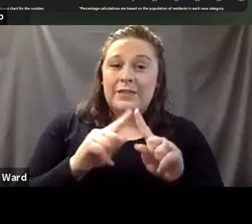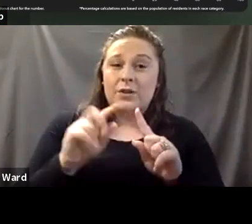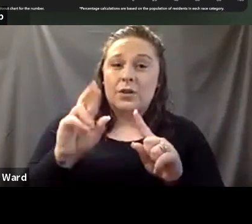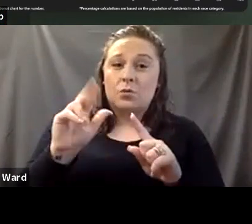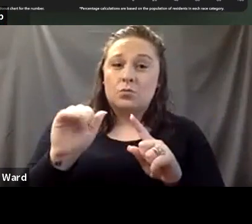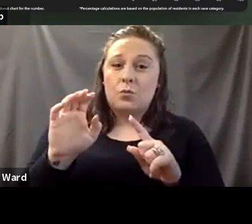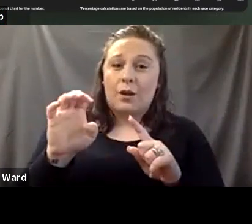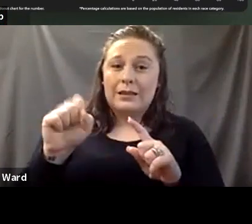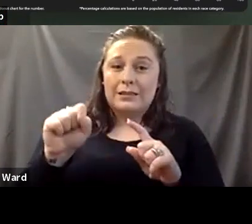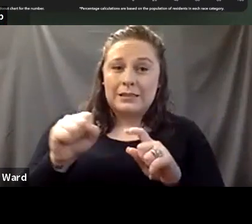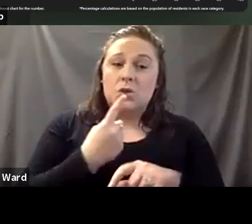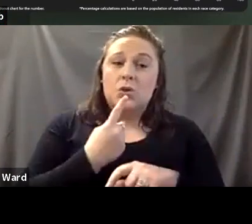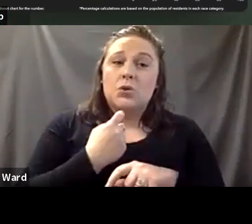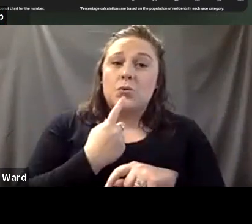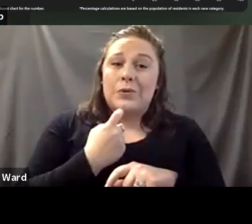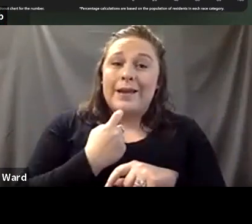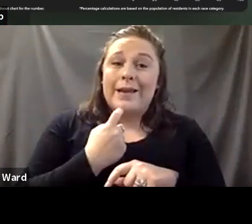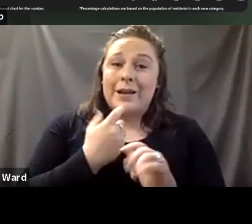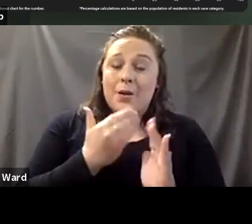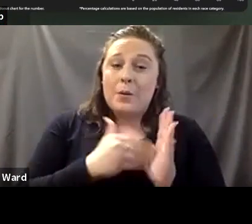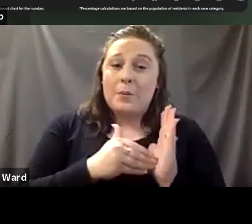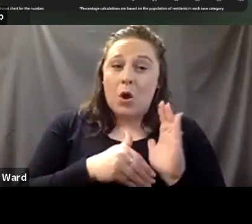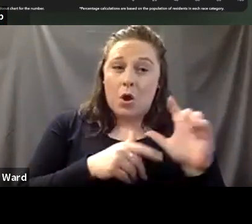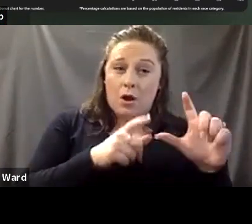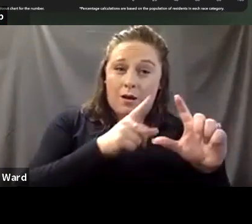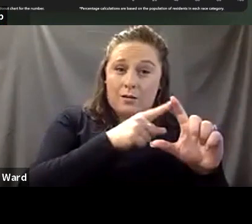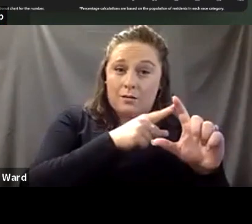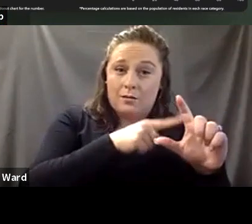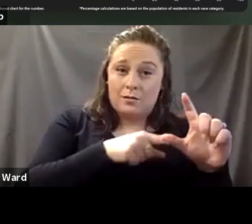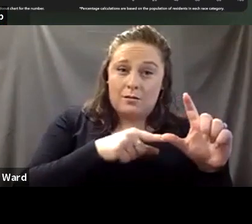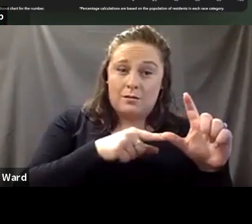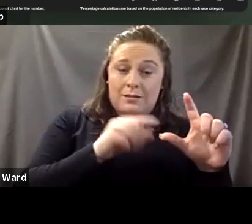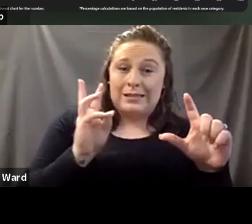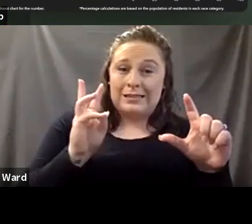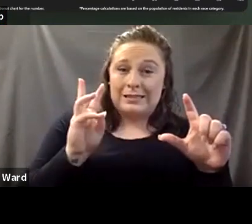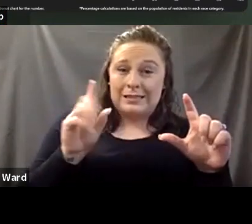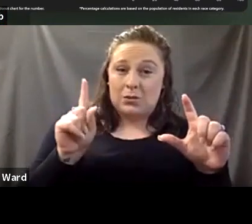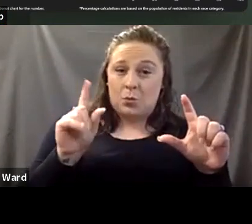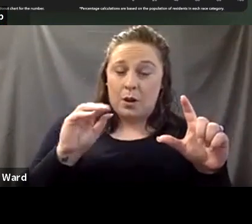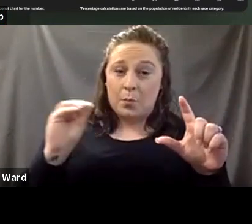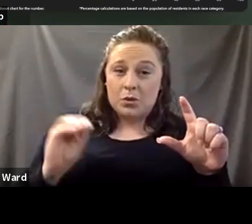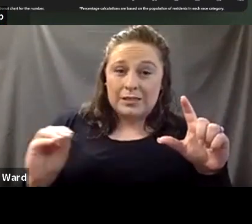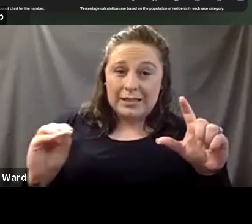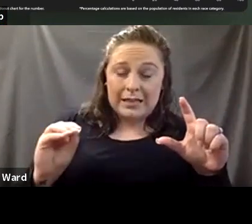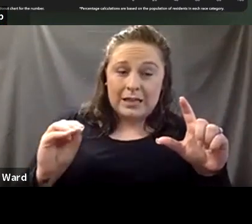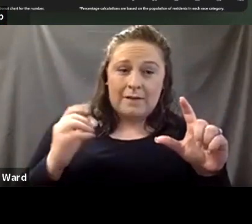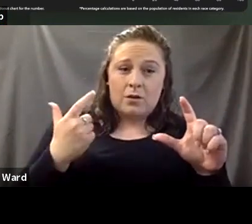red part of the donut, that's 61% of those vaccines have gone